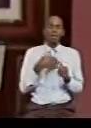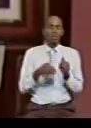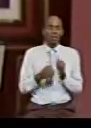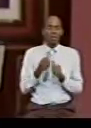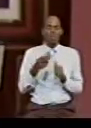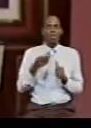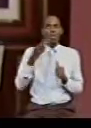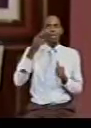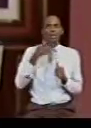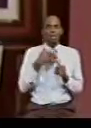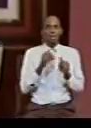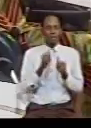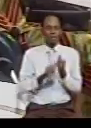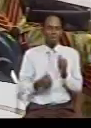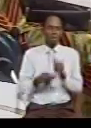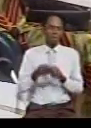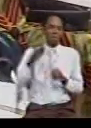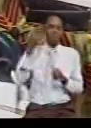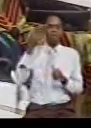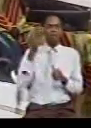higher and higher.